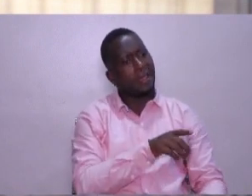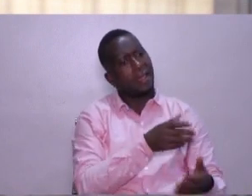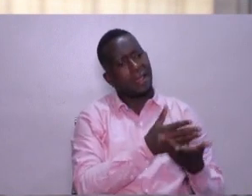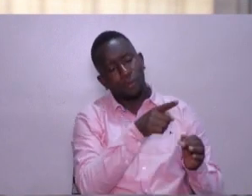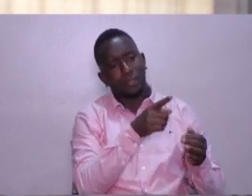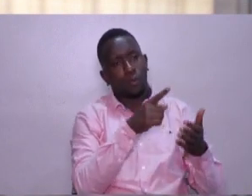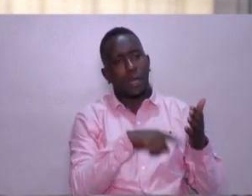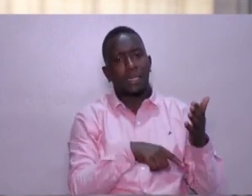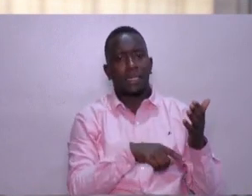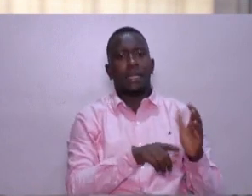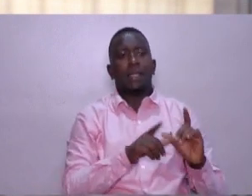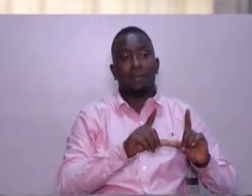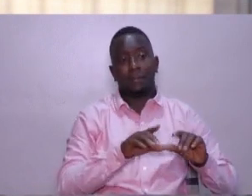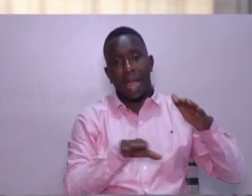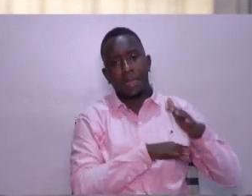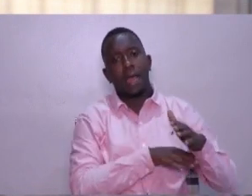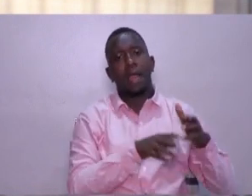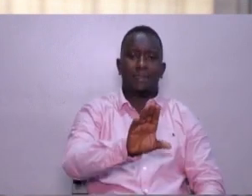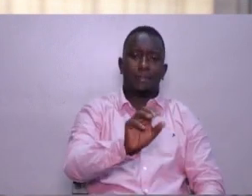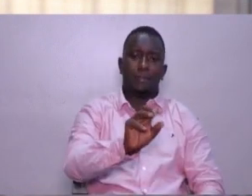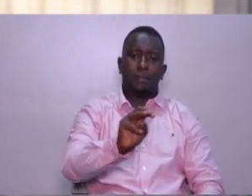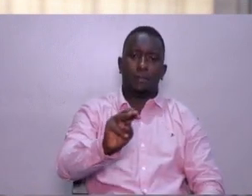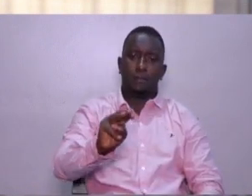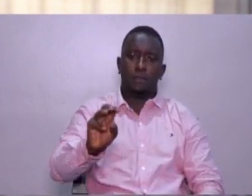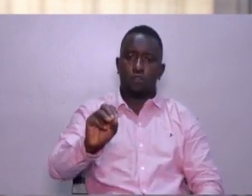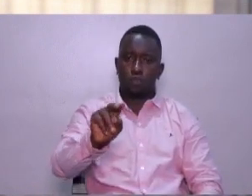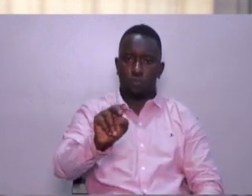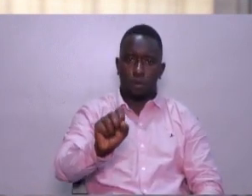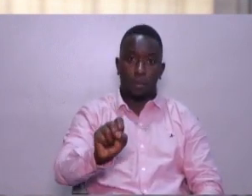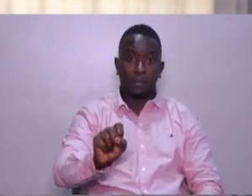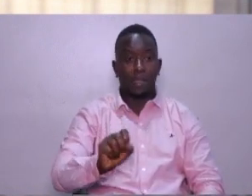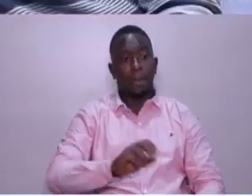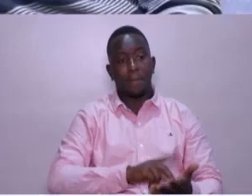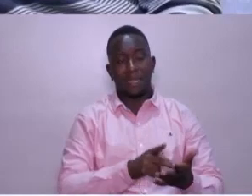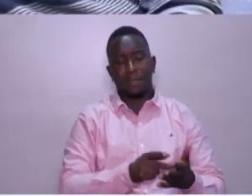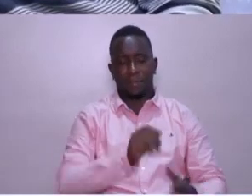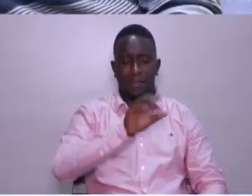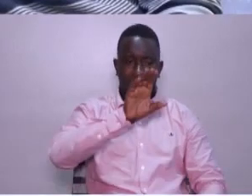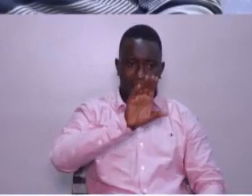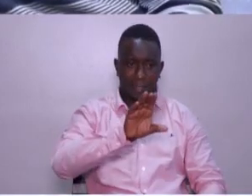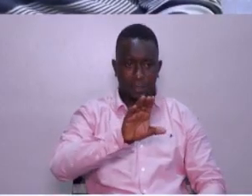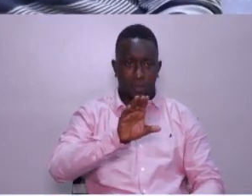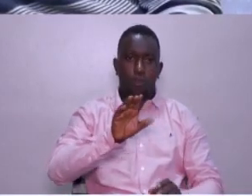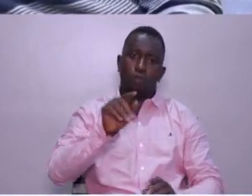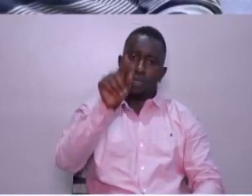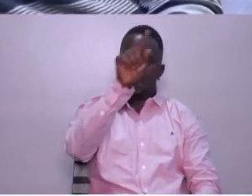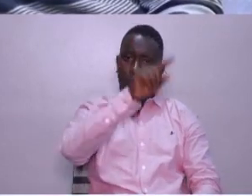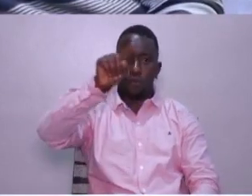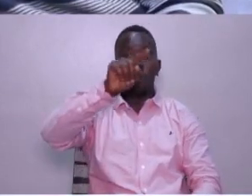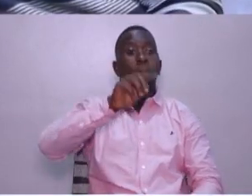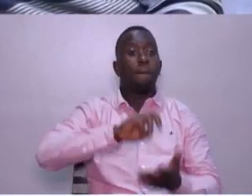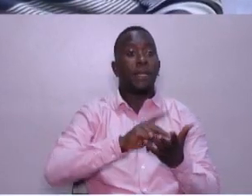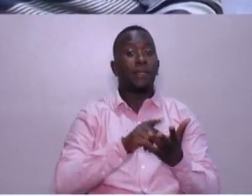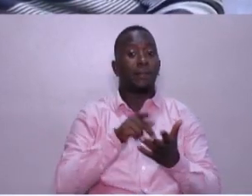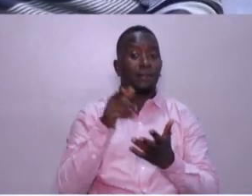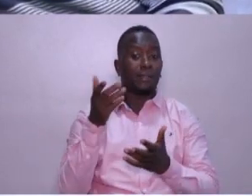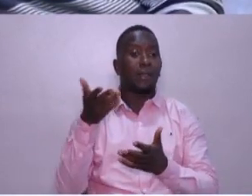are the licenses under Creative Commons. So you know the one with the C with the circle, that one is obviously copyrighted.